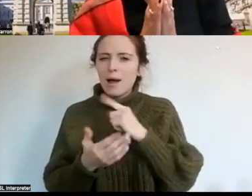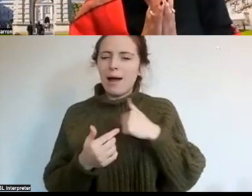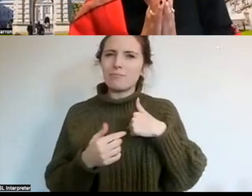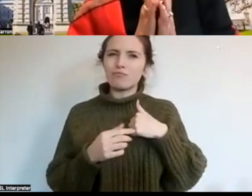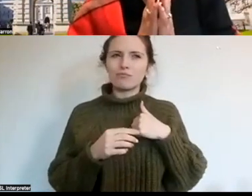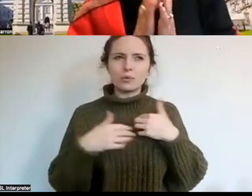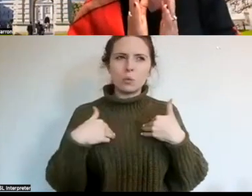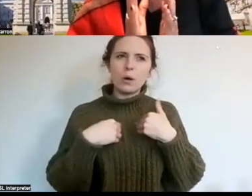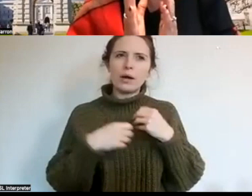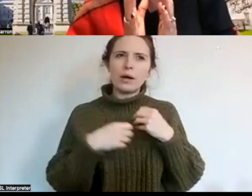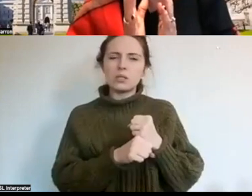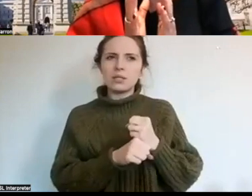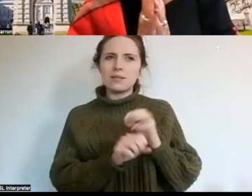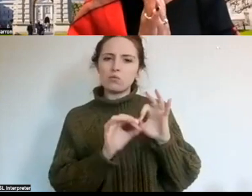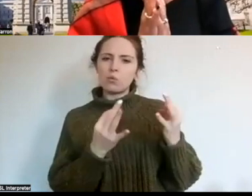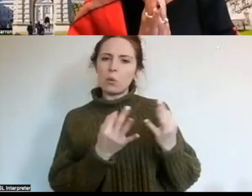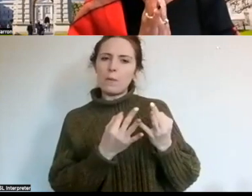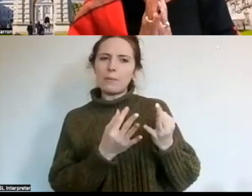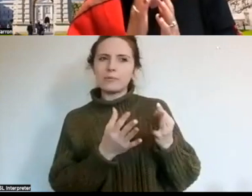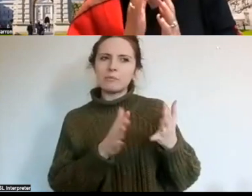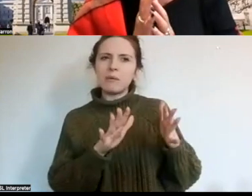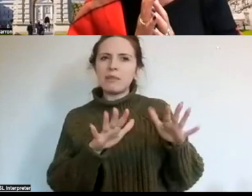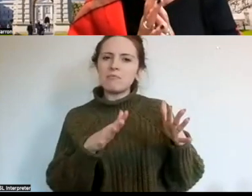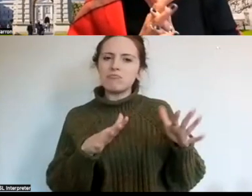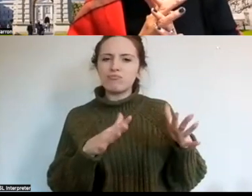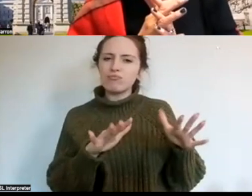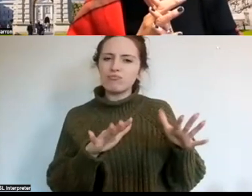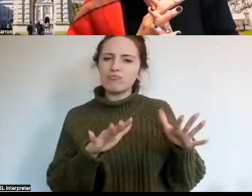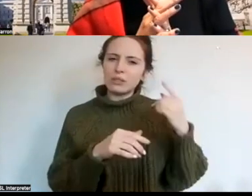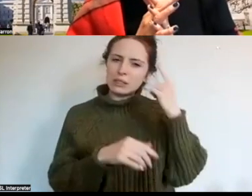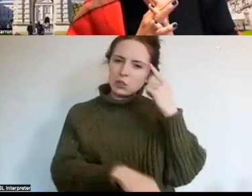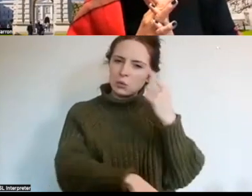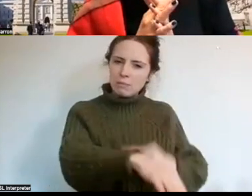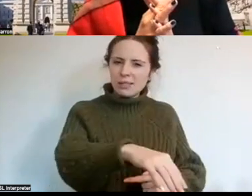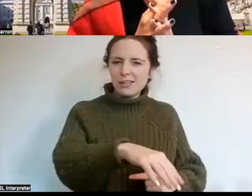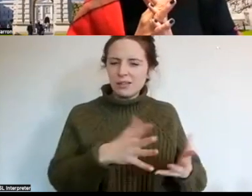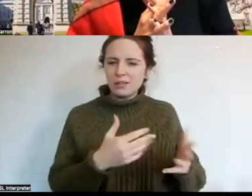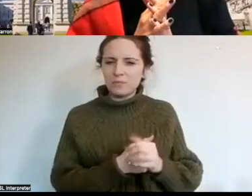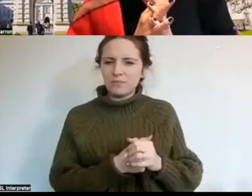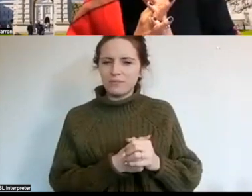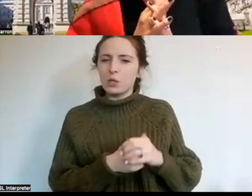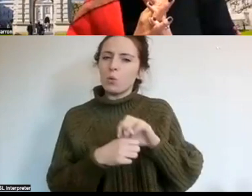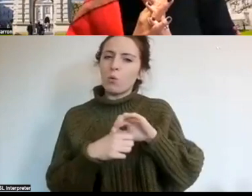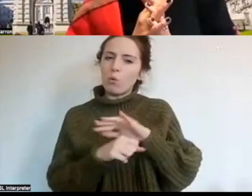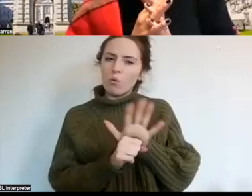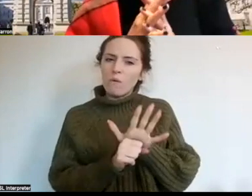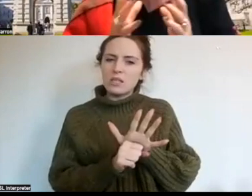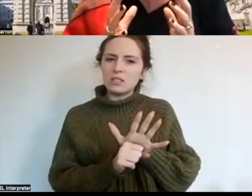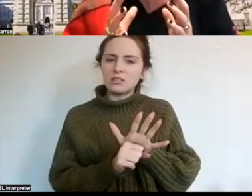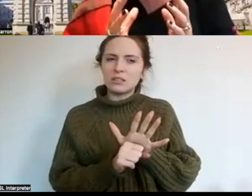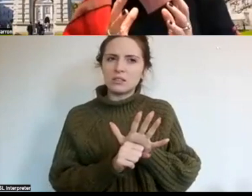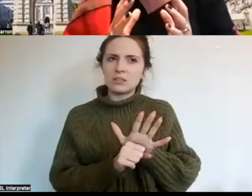concerned about are that particular group. And I think COVID shone a light in many ways on probably